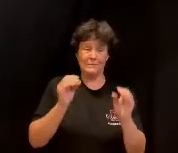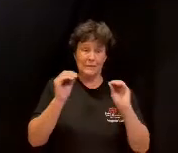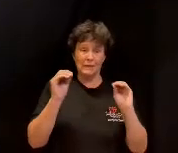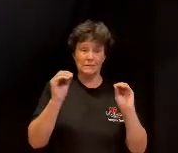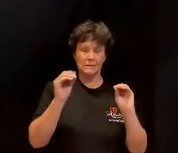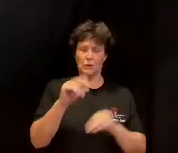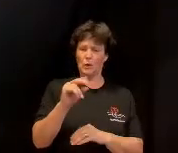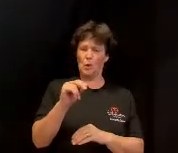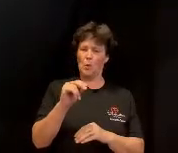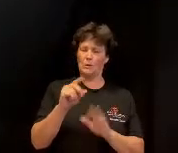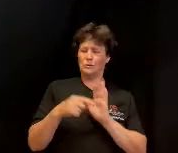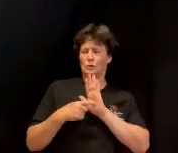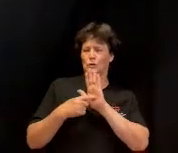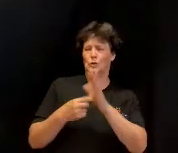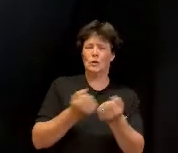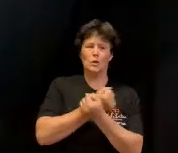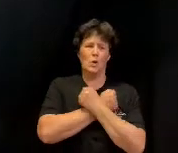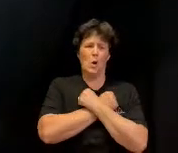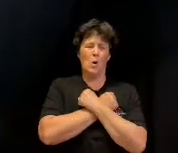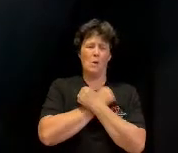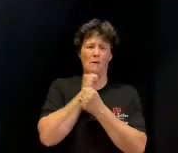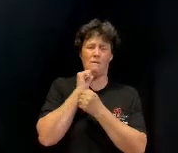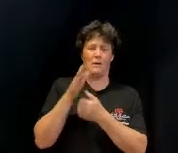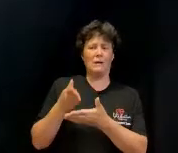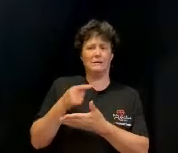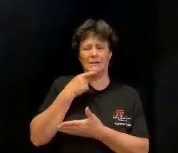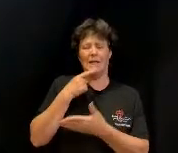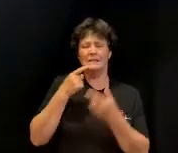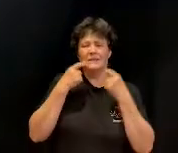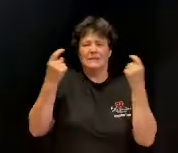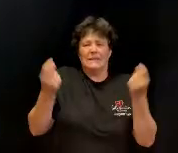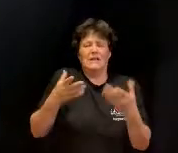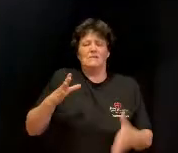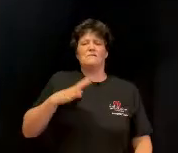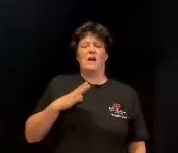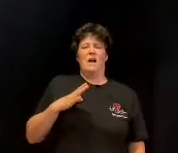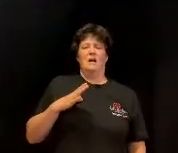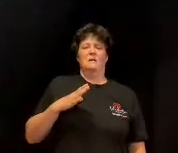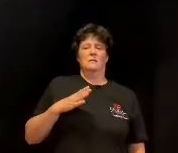Jesus showed love but didn't approve sin. Right? God